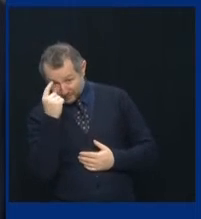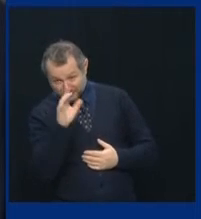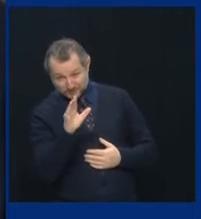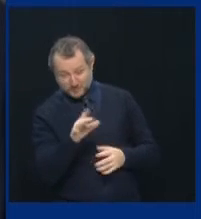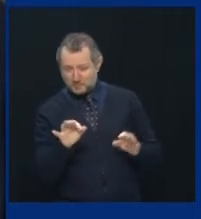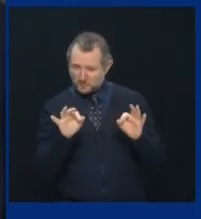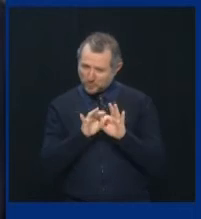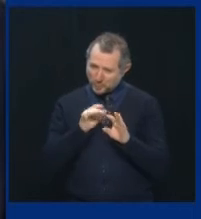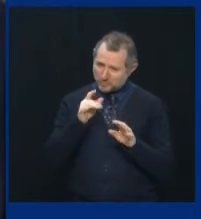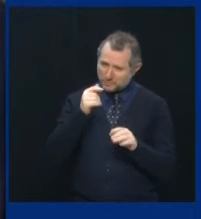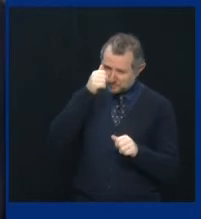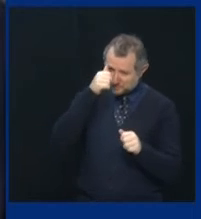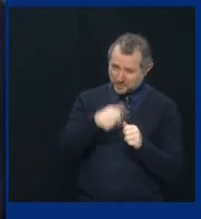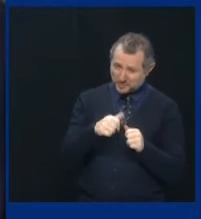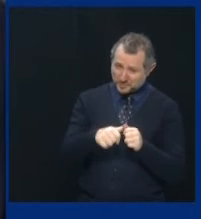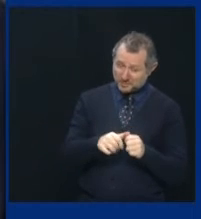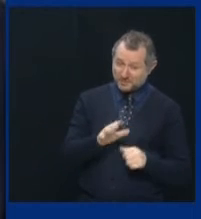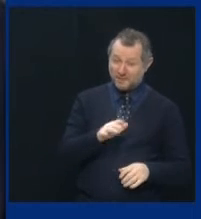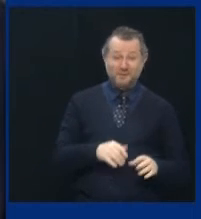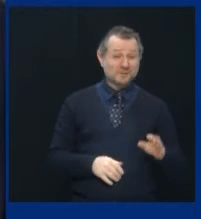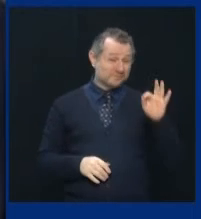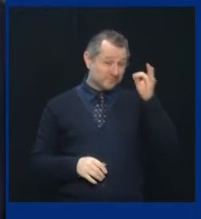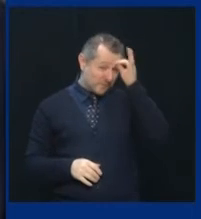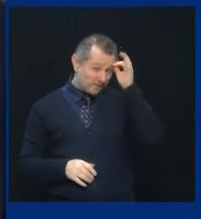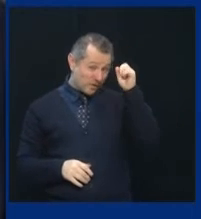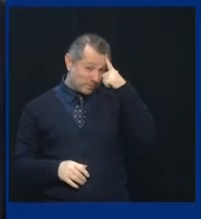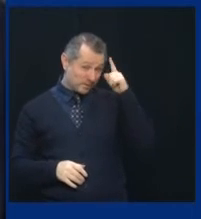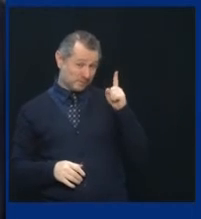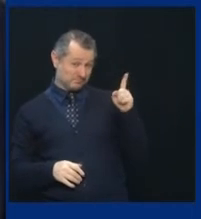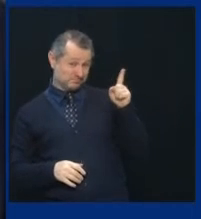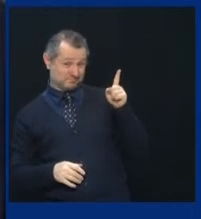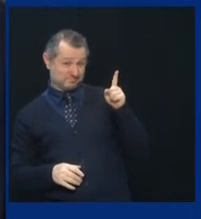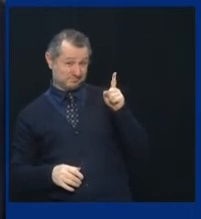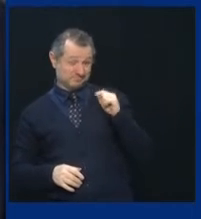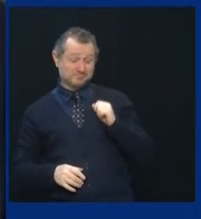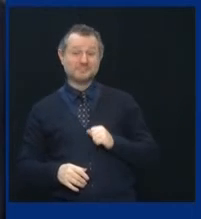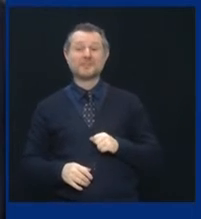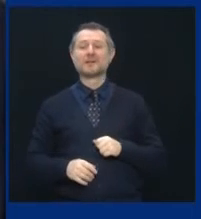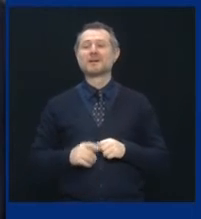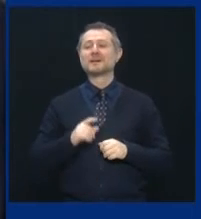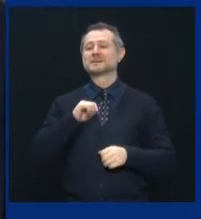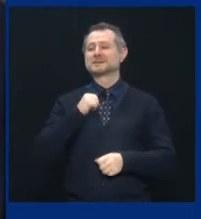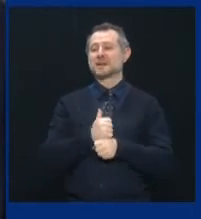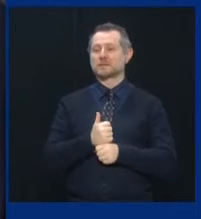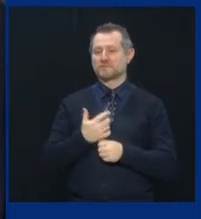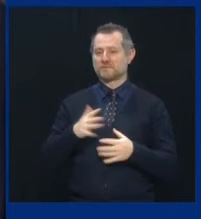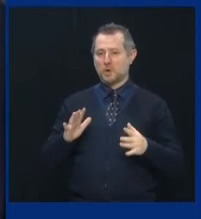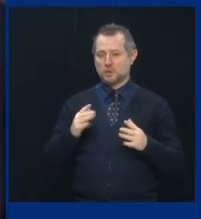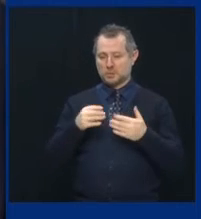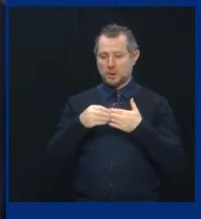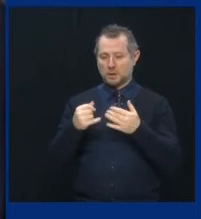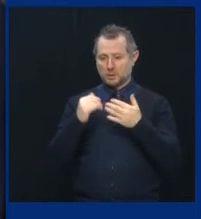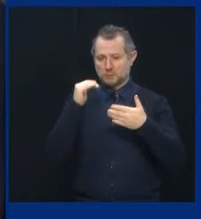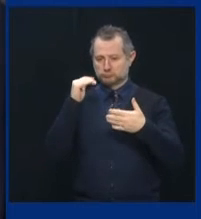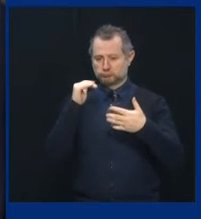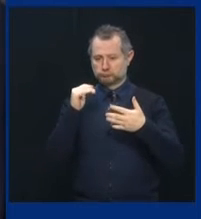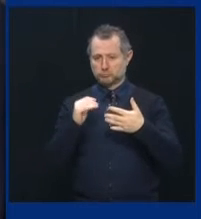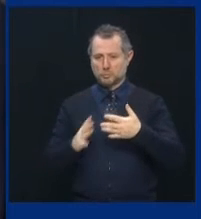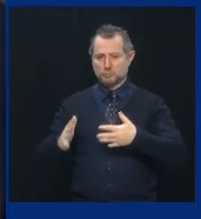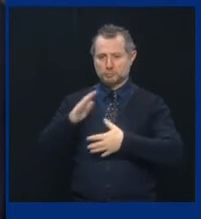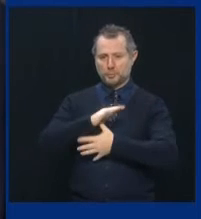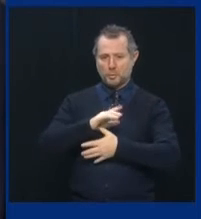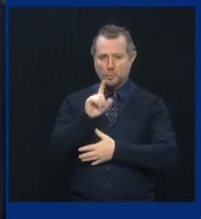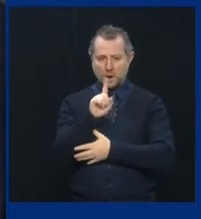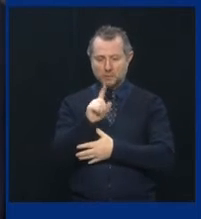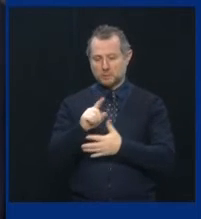The federal government set guidance on prioritization of who should